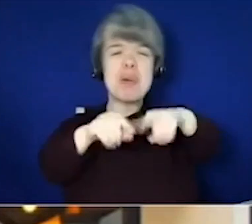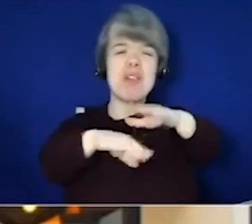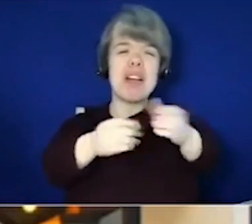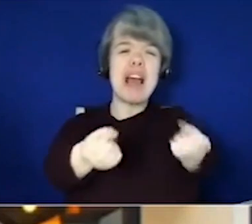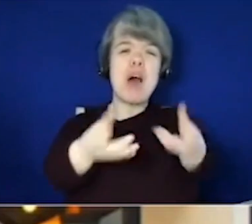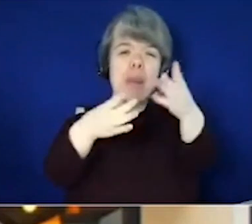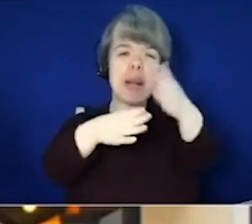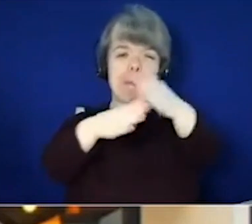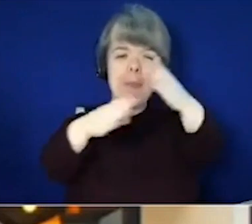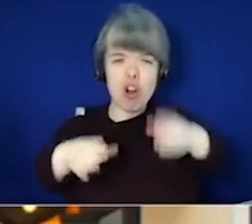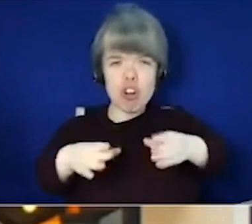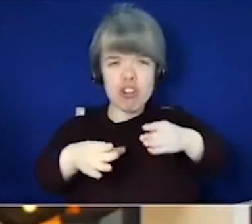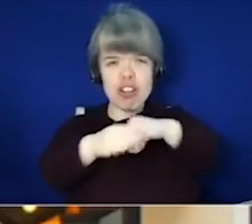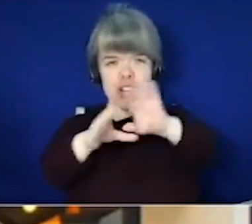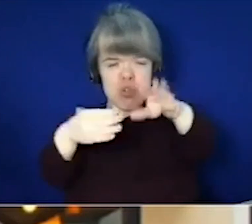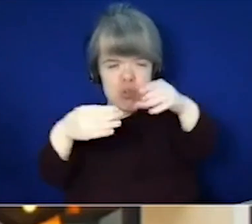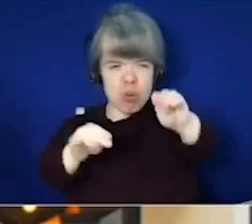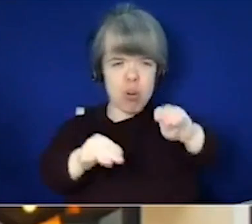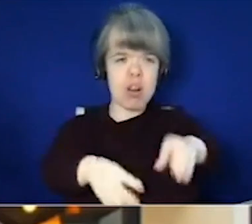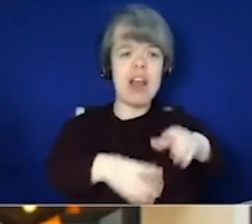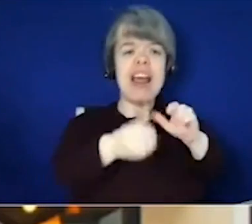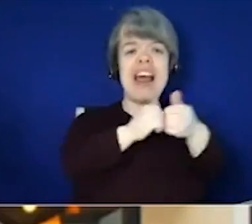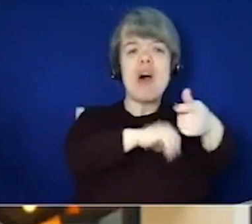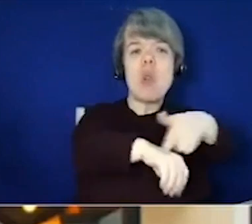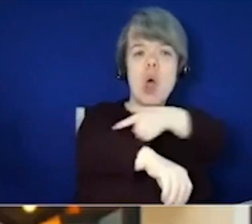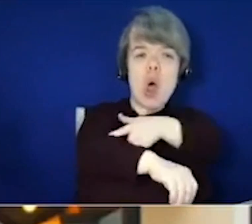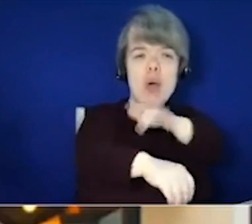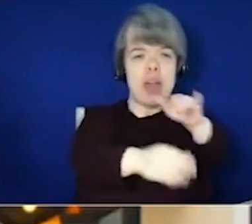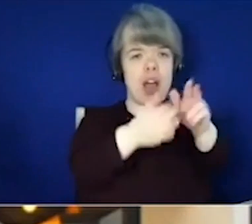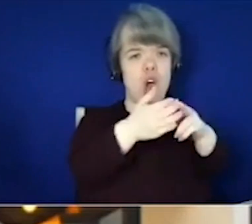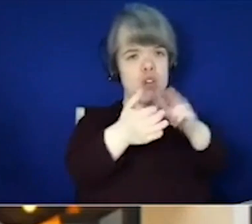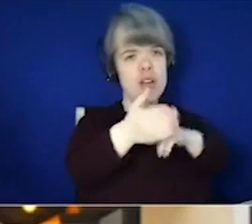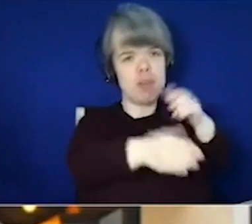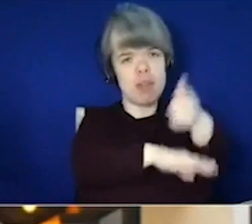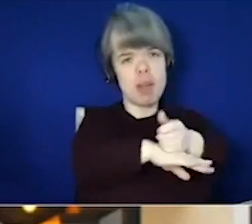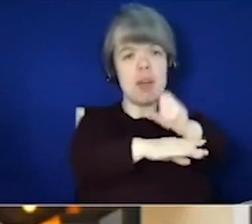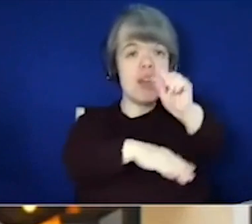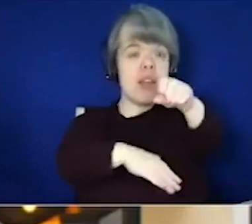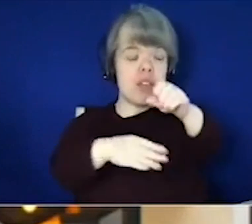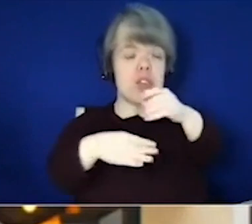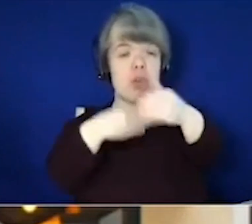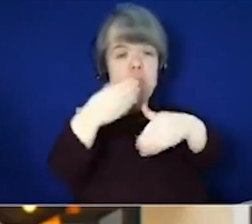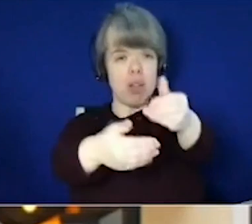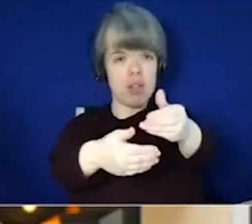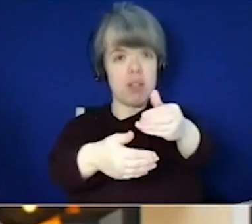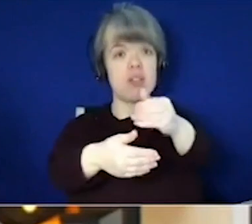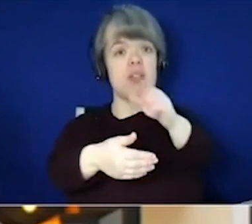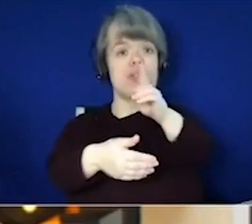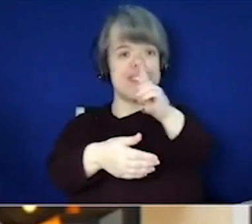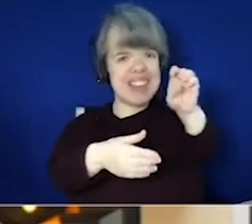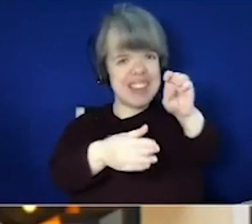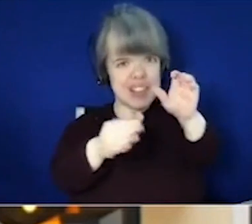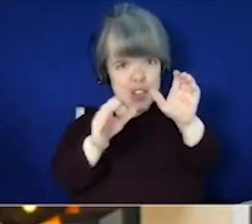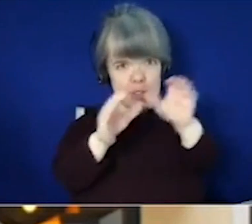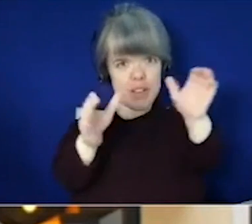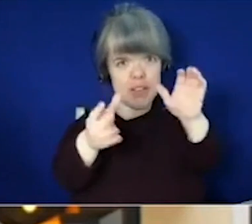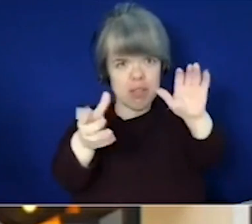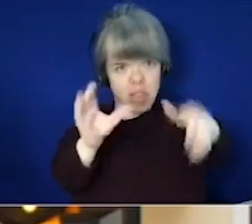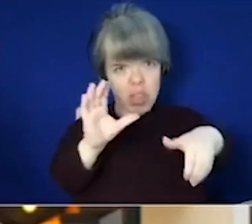now today. And I hope, as you heard, Howard's come back with a commitment to every single one of you and your partners, that he's